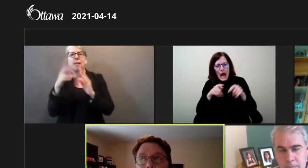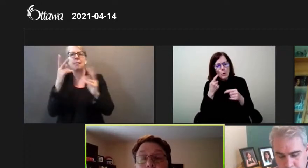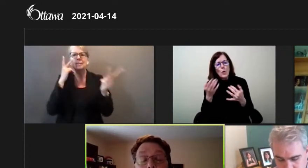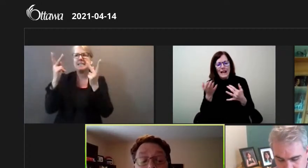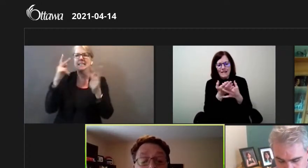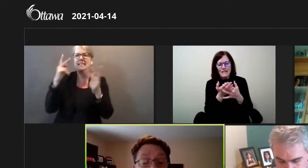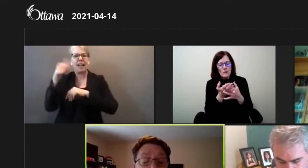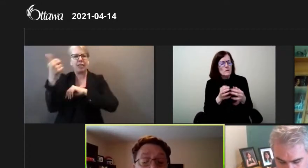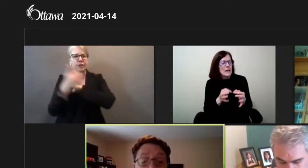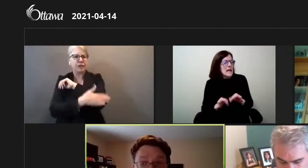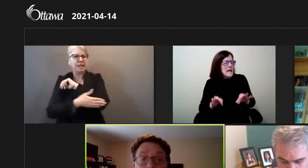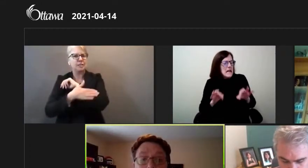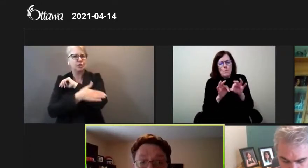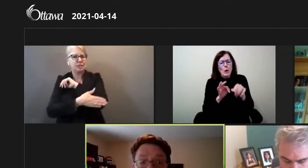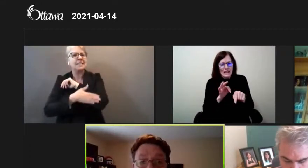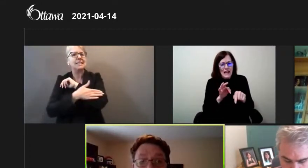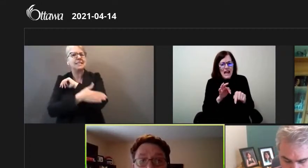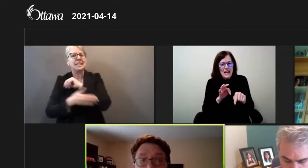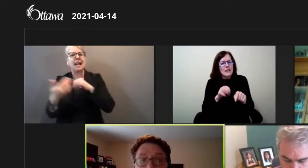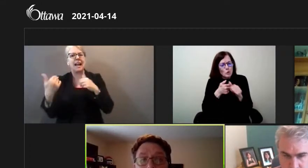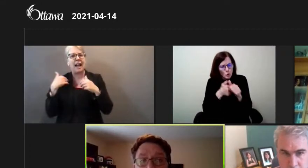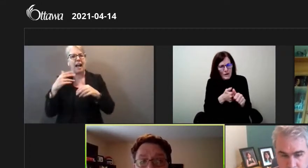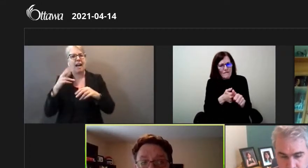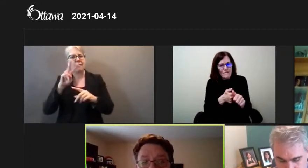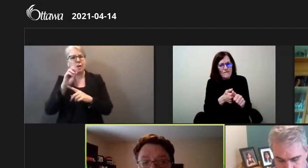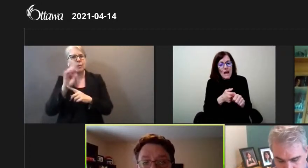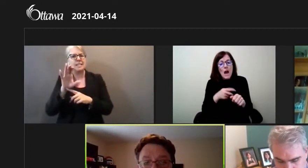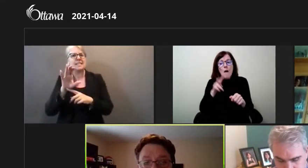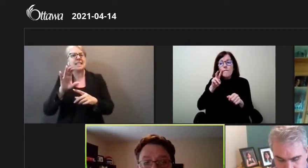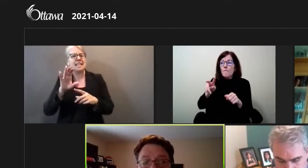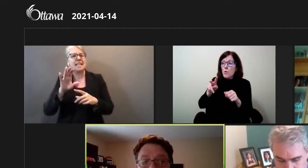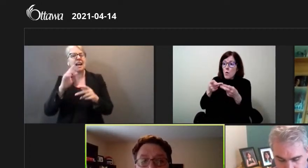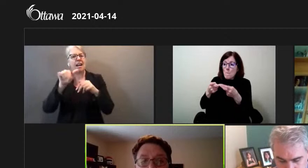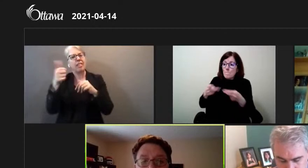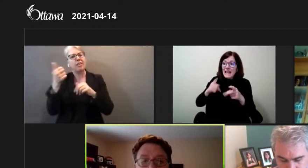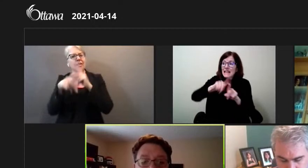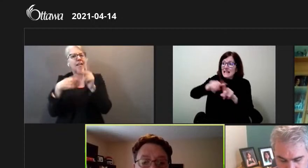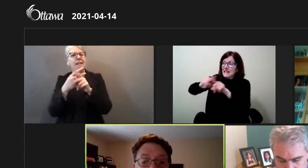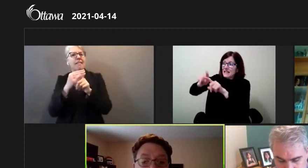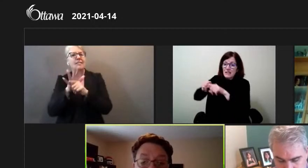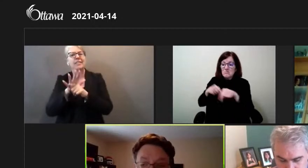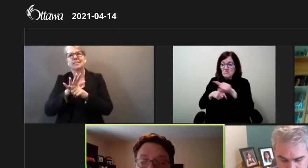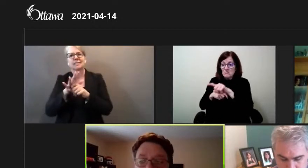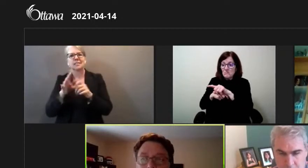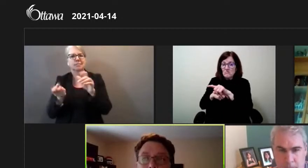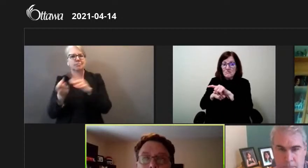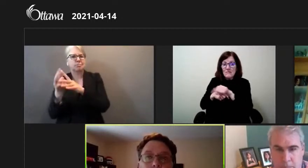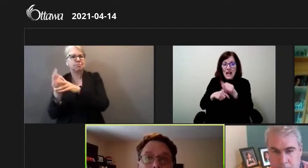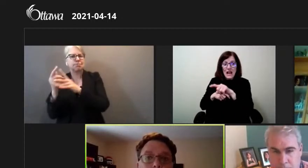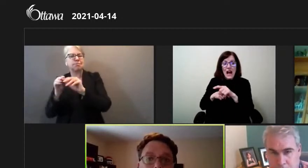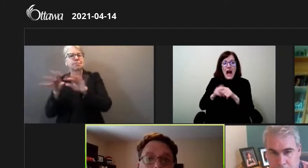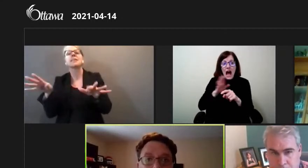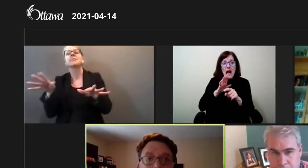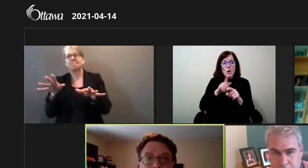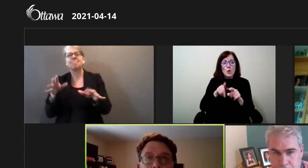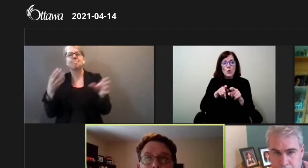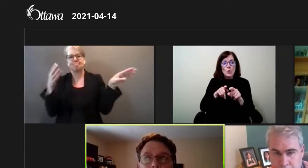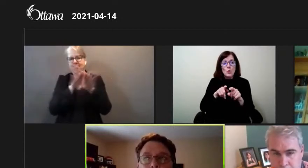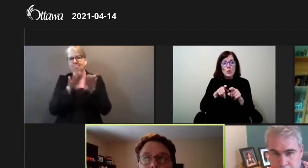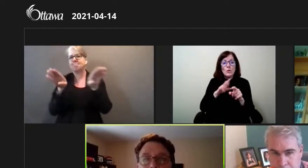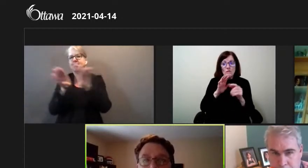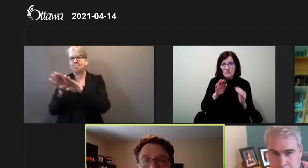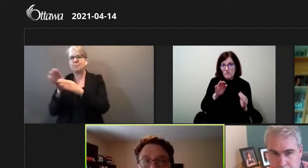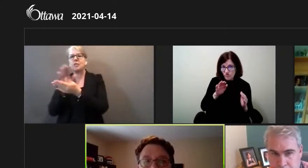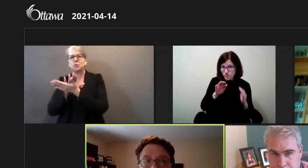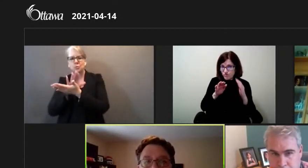that have had VOC-fueled resurgences, that school lockdowns and the other types of measures that the